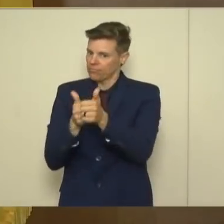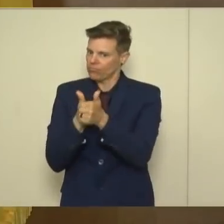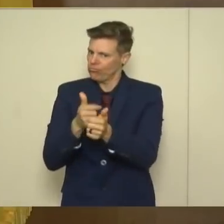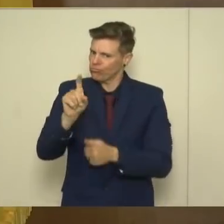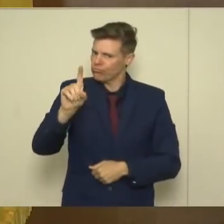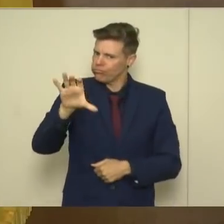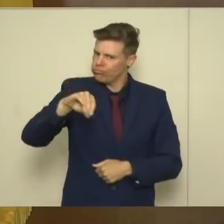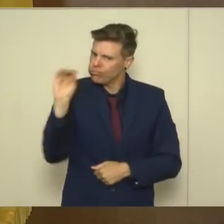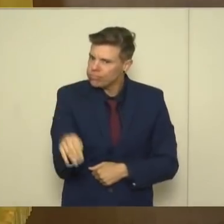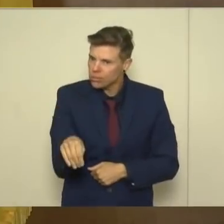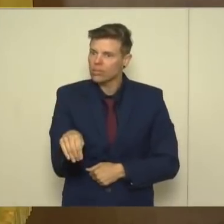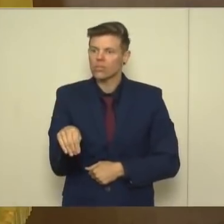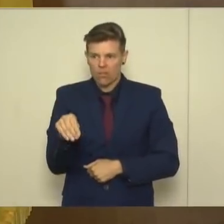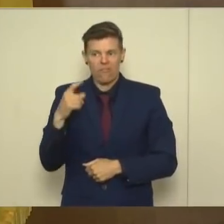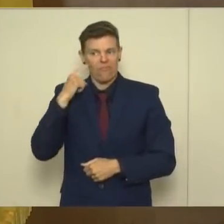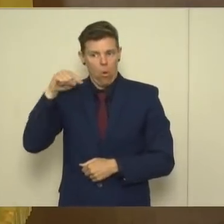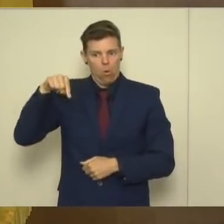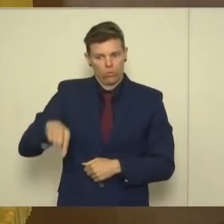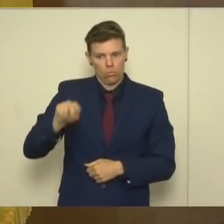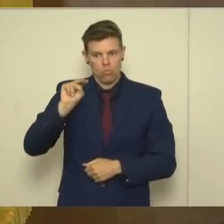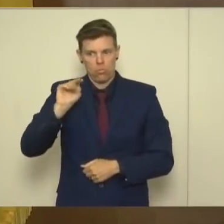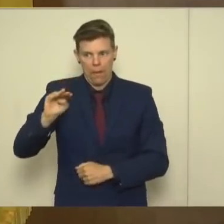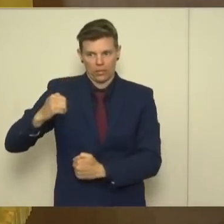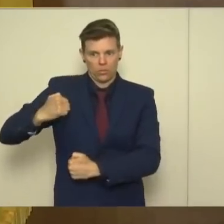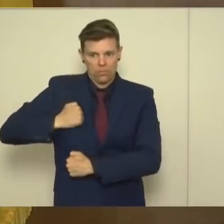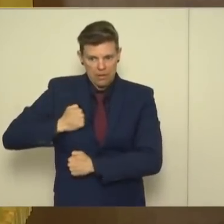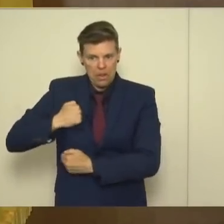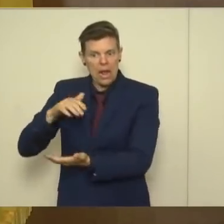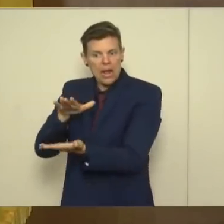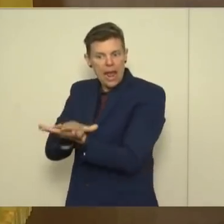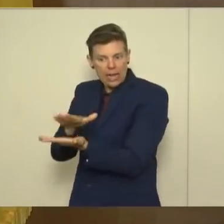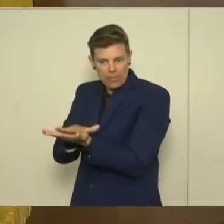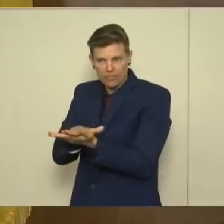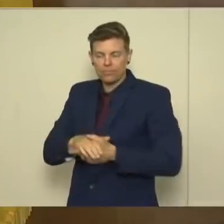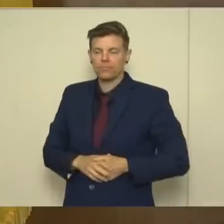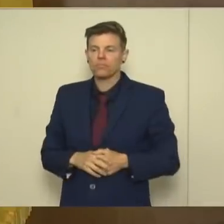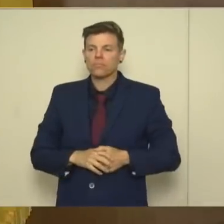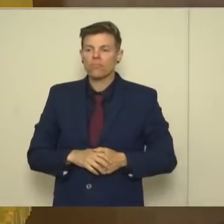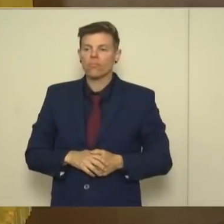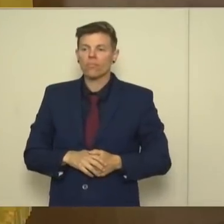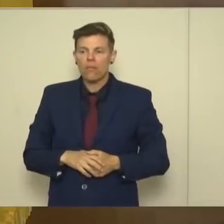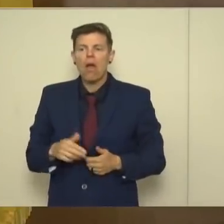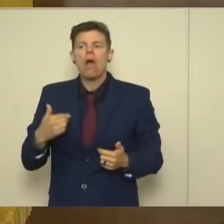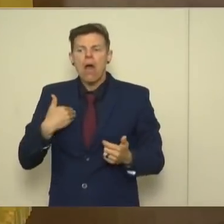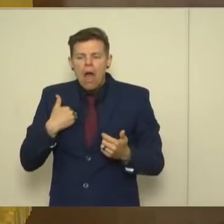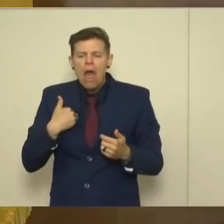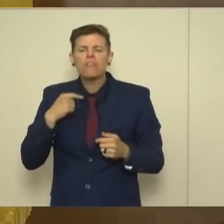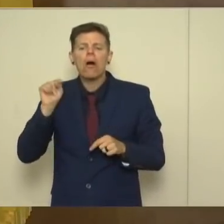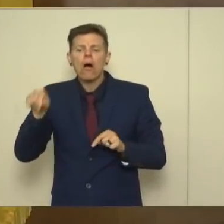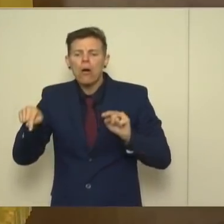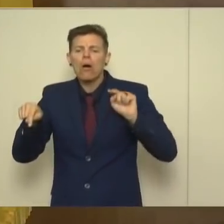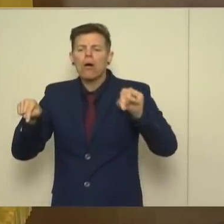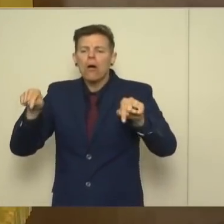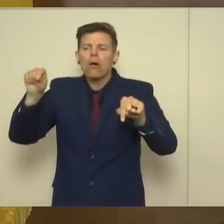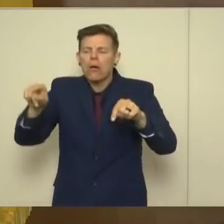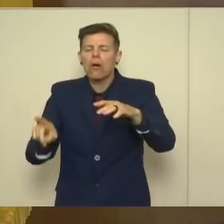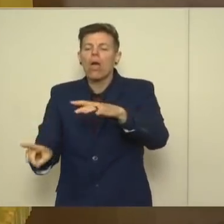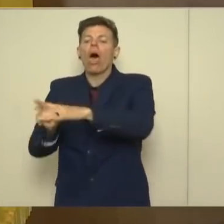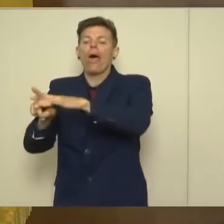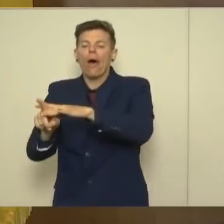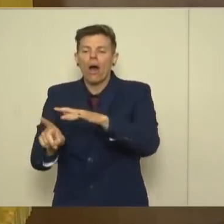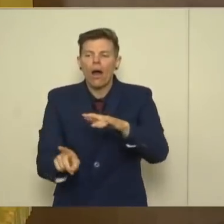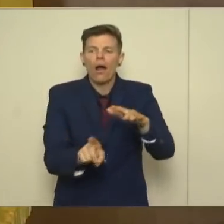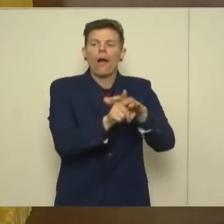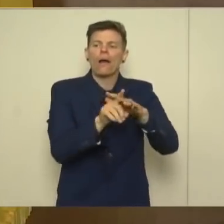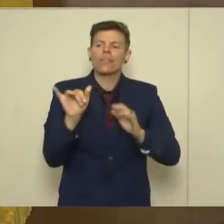response to contain that outbreak. While we've had some cases, as you are well aware, both New Mexico State